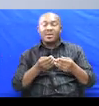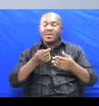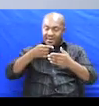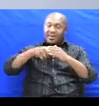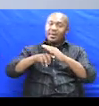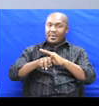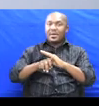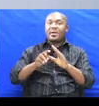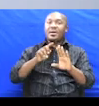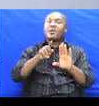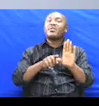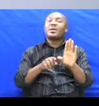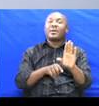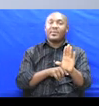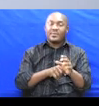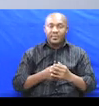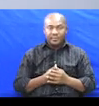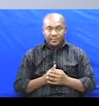colonial economy in Africa.